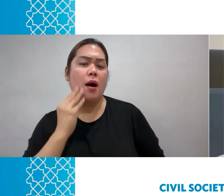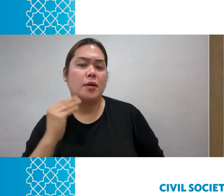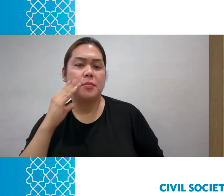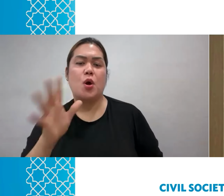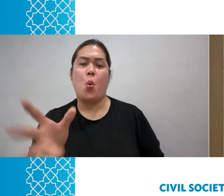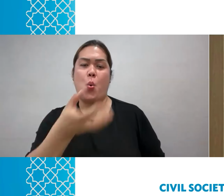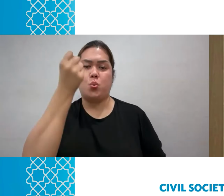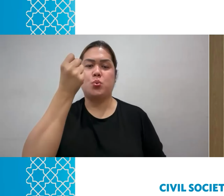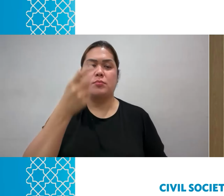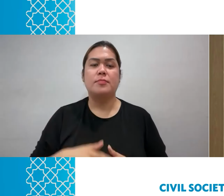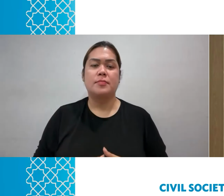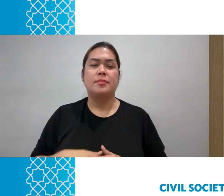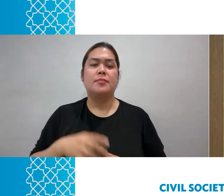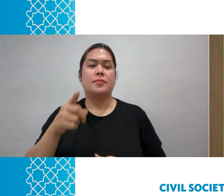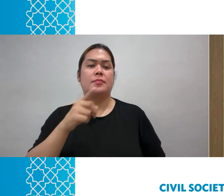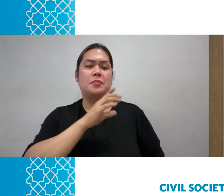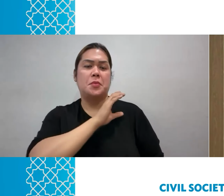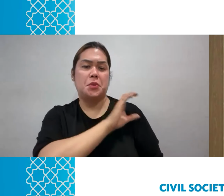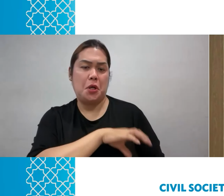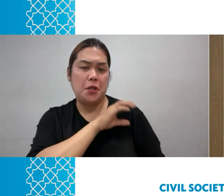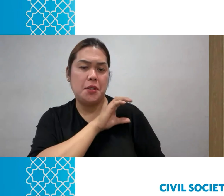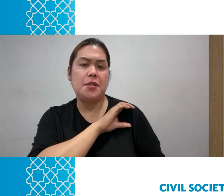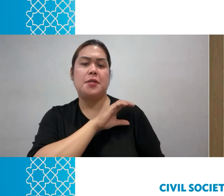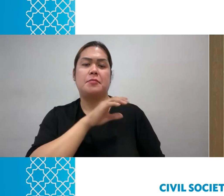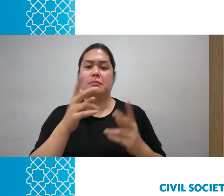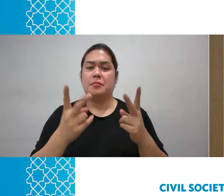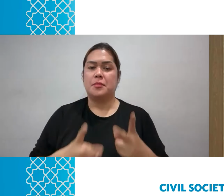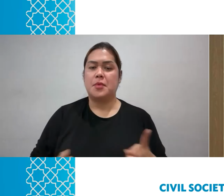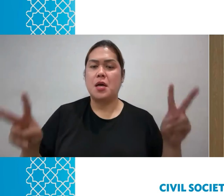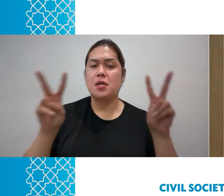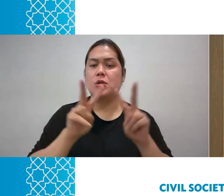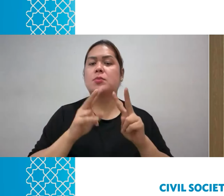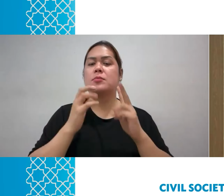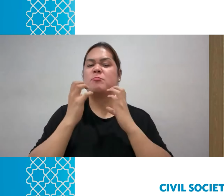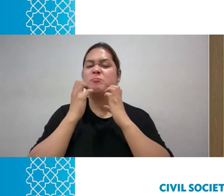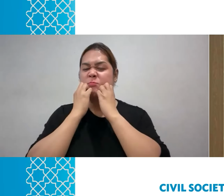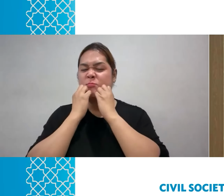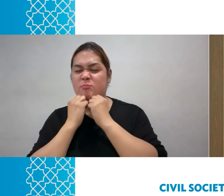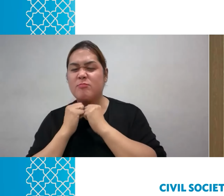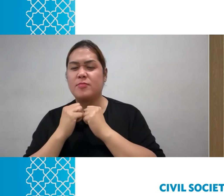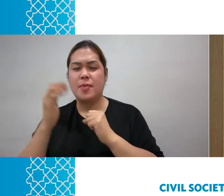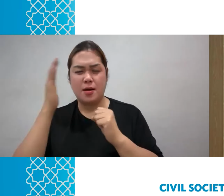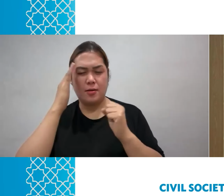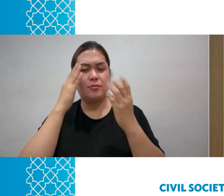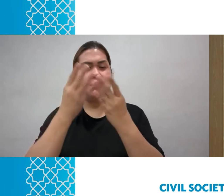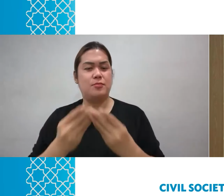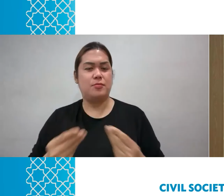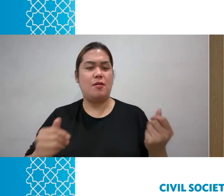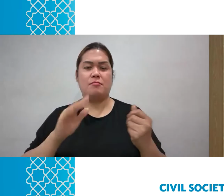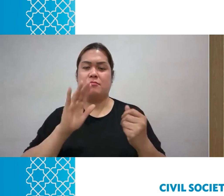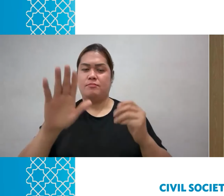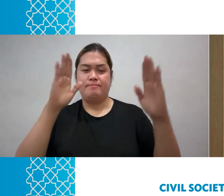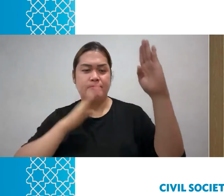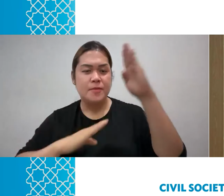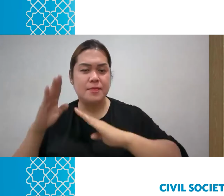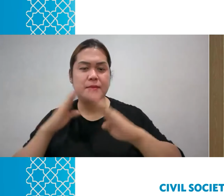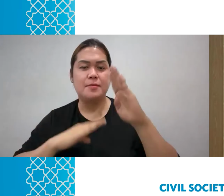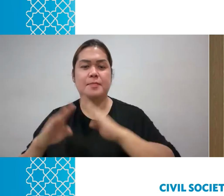characteristics and its own values and its own has to find, the solutions to the issues that,